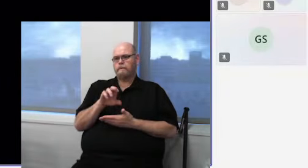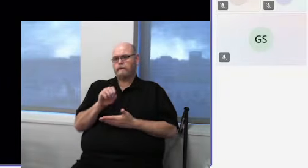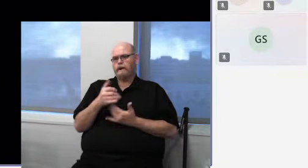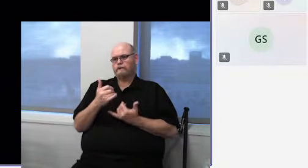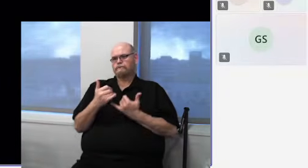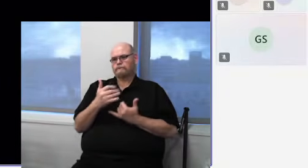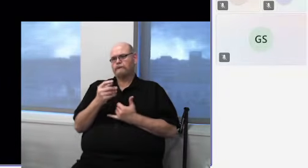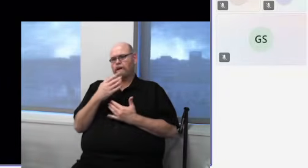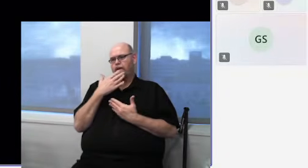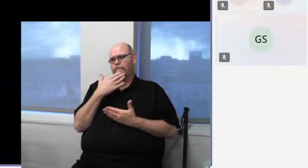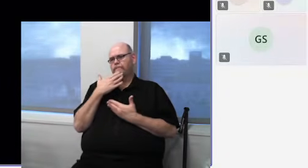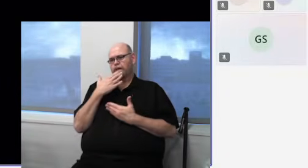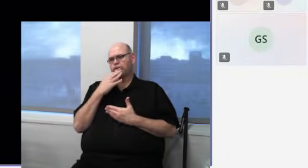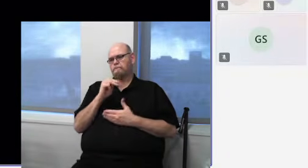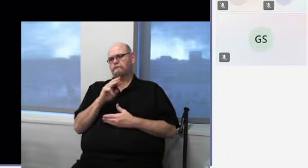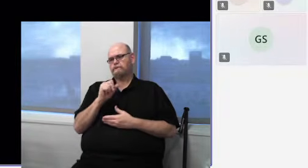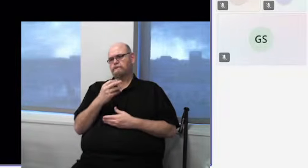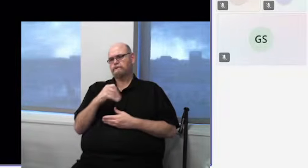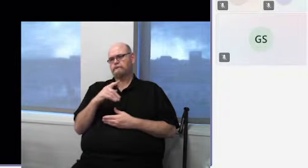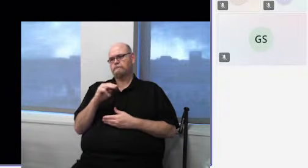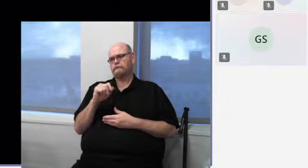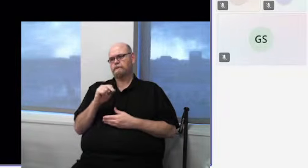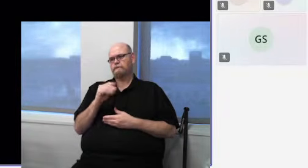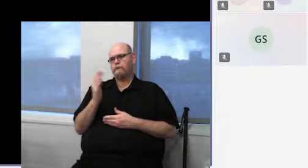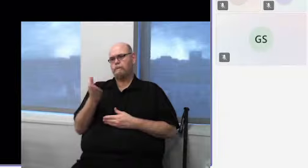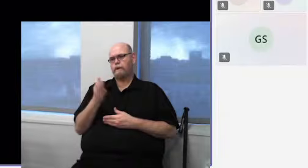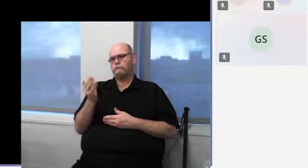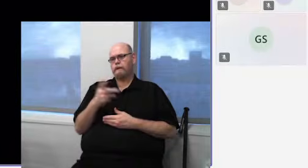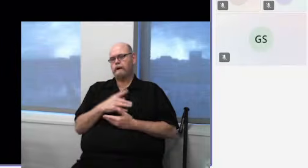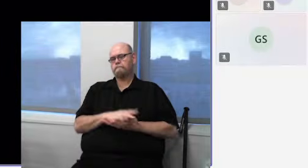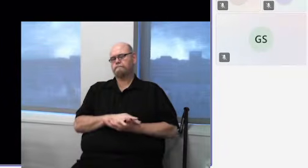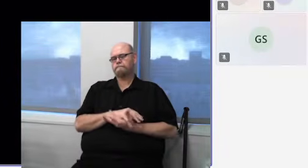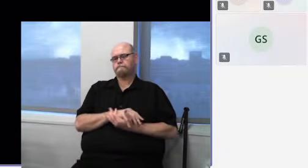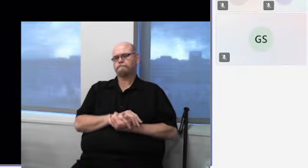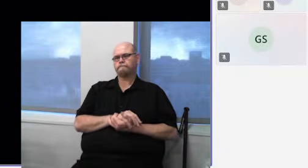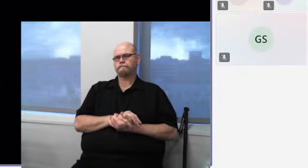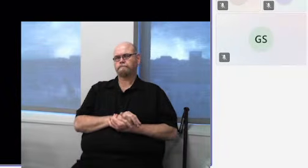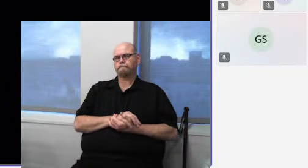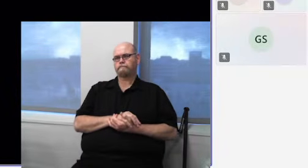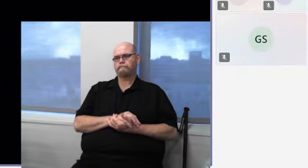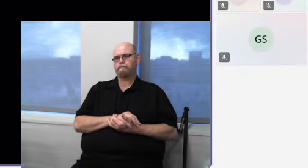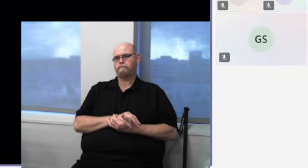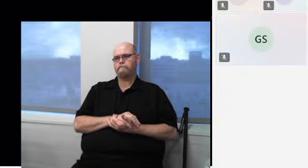And that's where we stand for today. And thank you. Mr. Schiffman, welcome back.